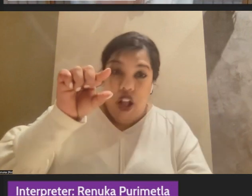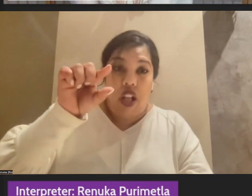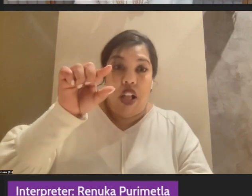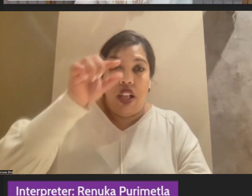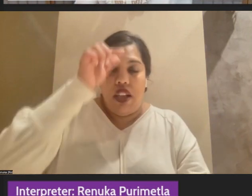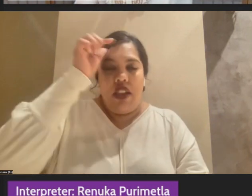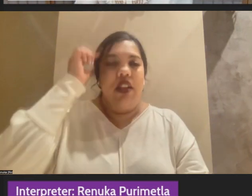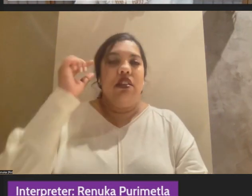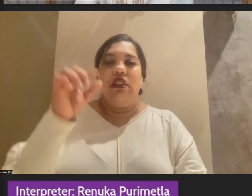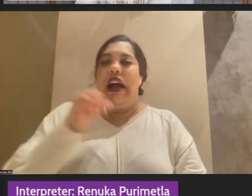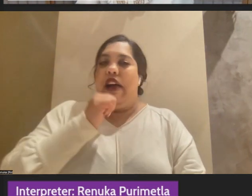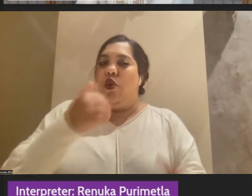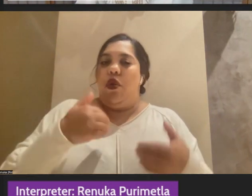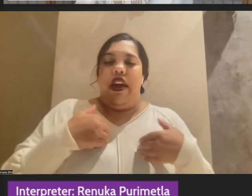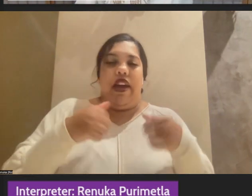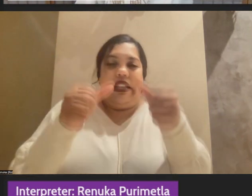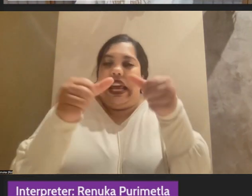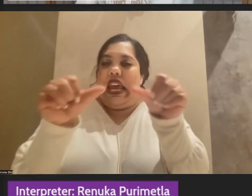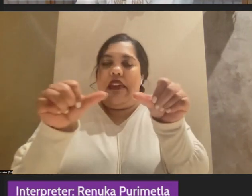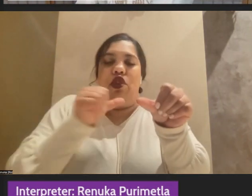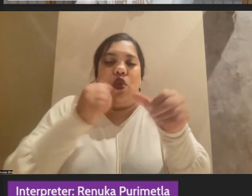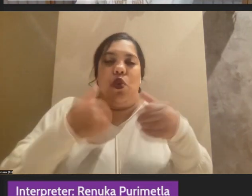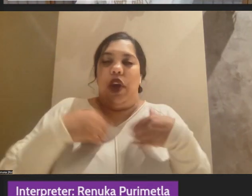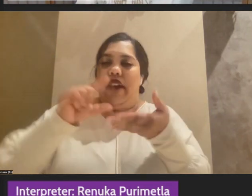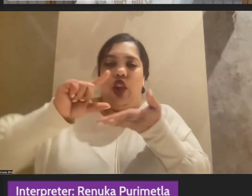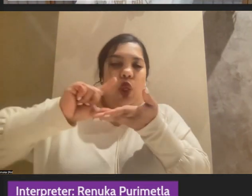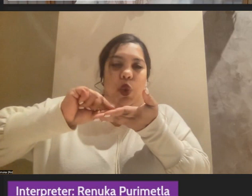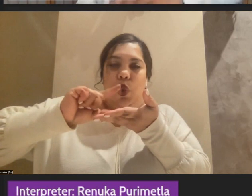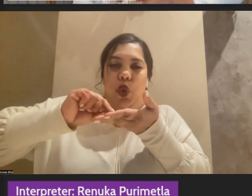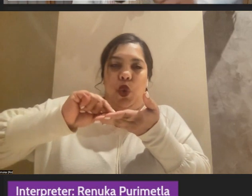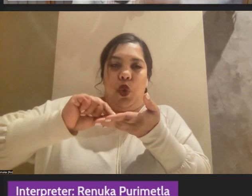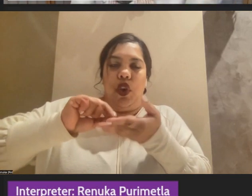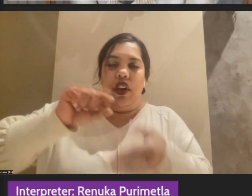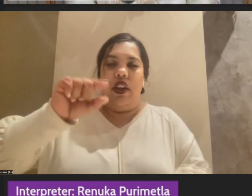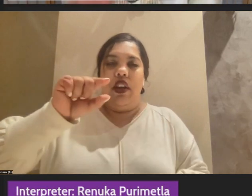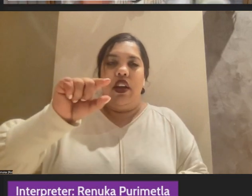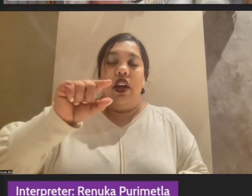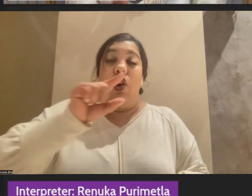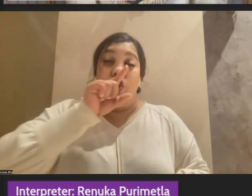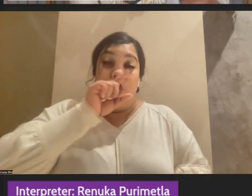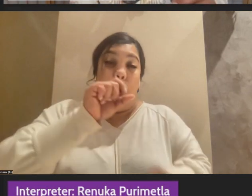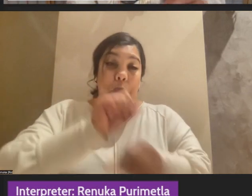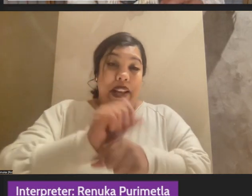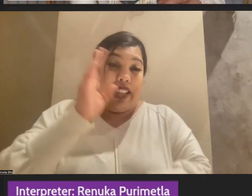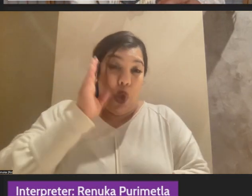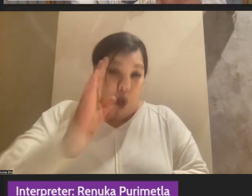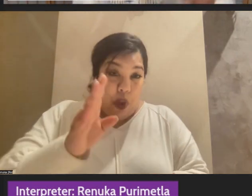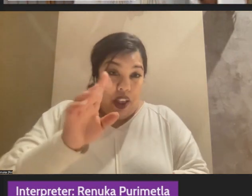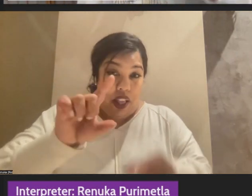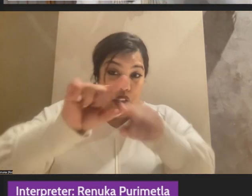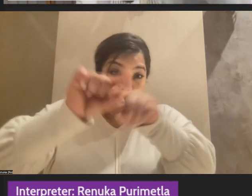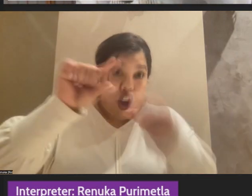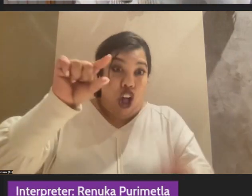no glue, it's just the pen. Or is it inevitable because didn't really mean to let it